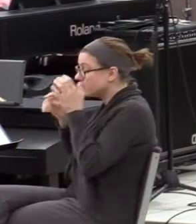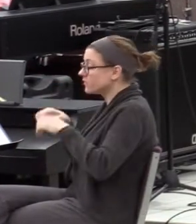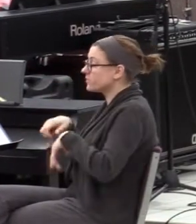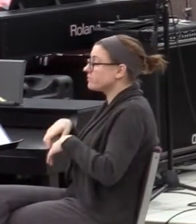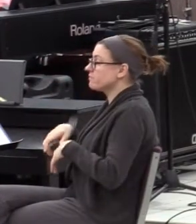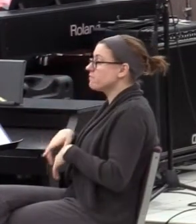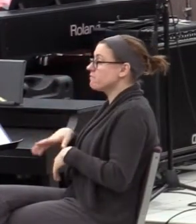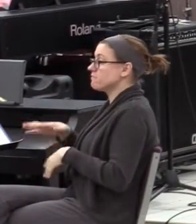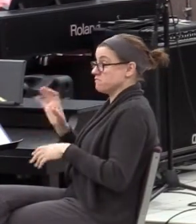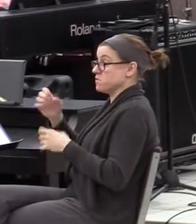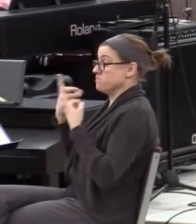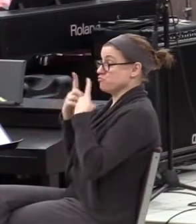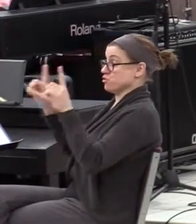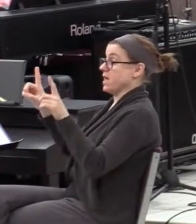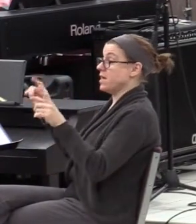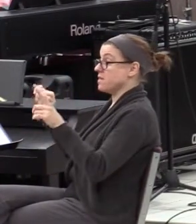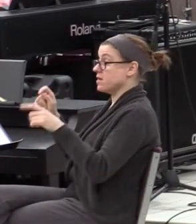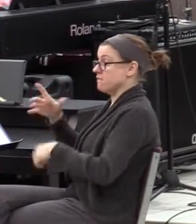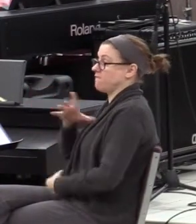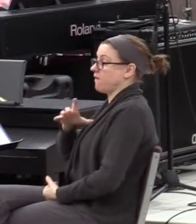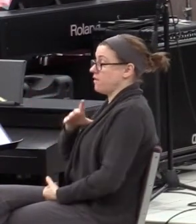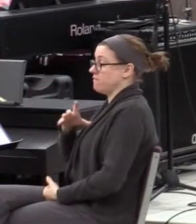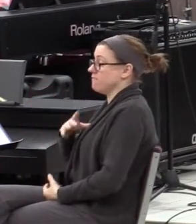I can even proclaim it.